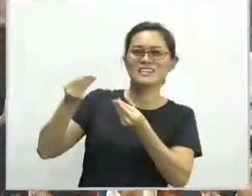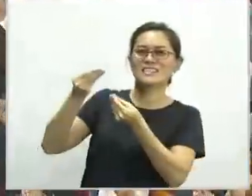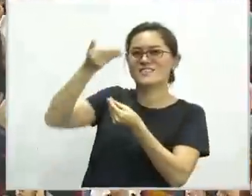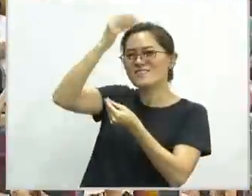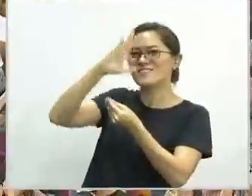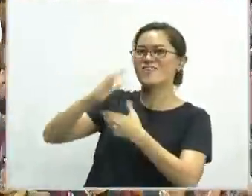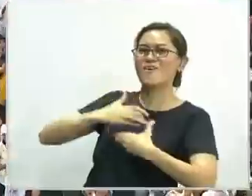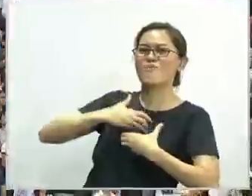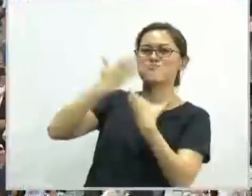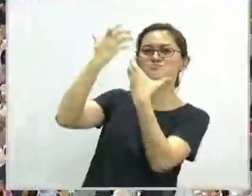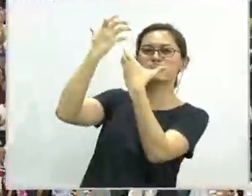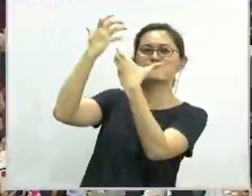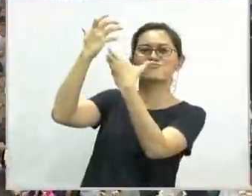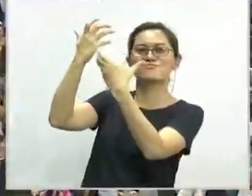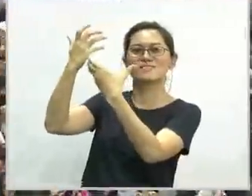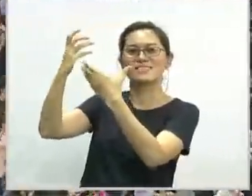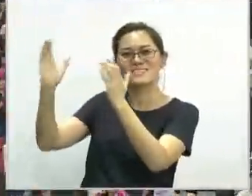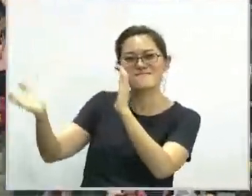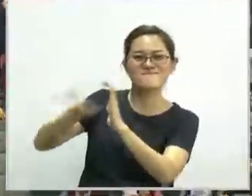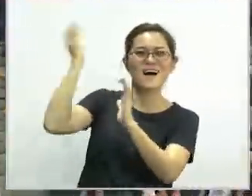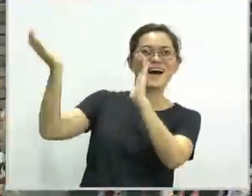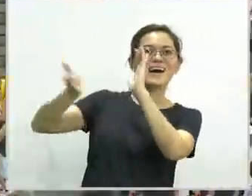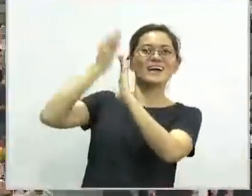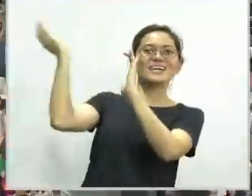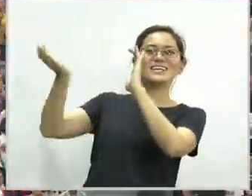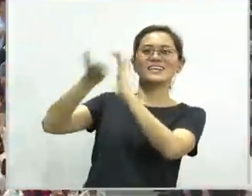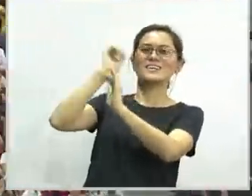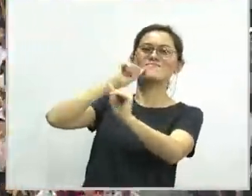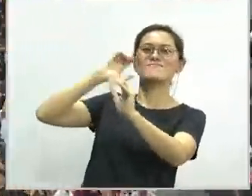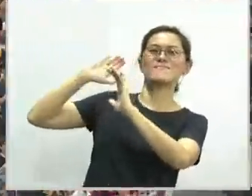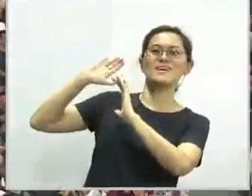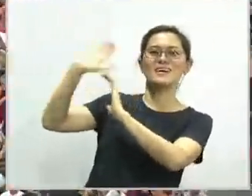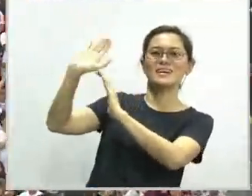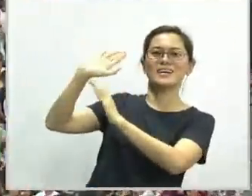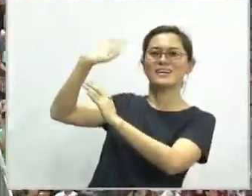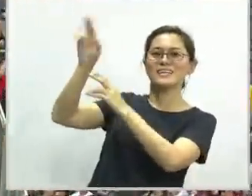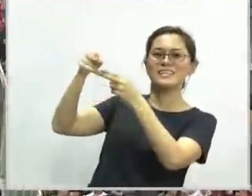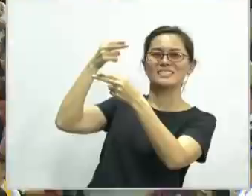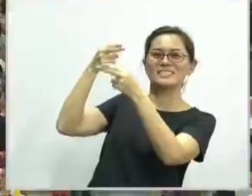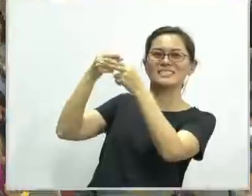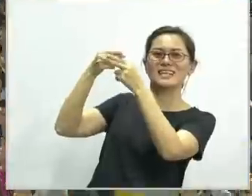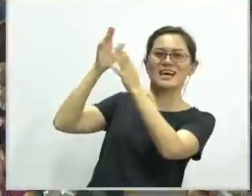shout. Give the Lord praise. Bless His holy name.